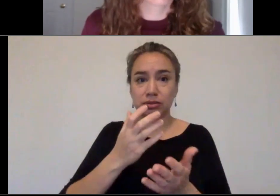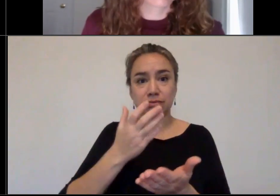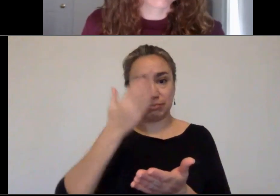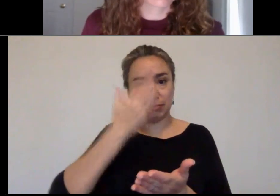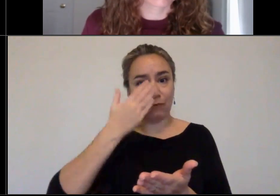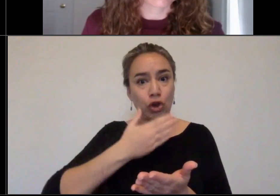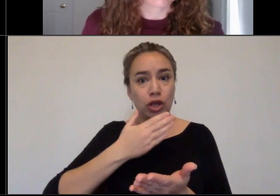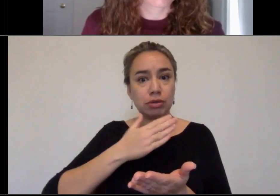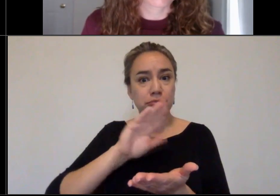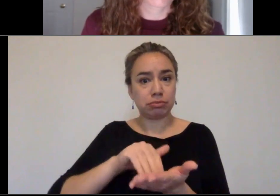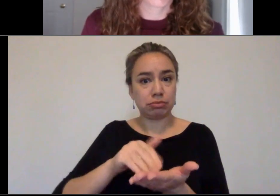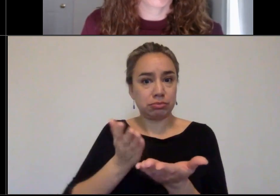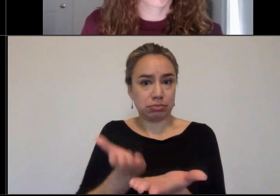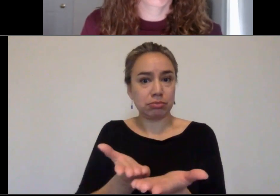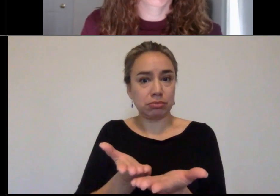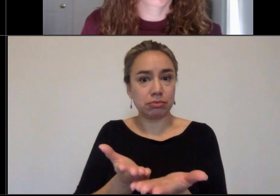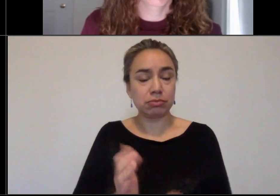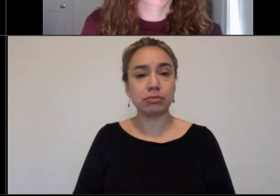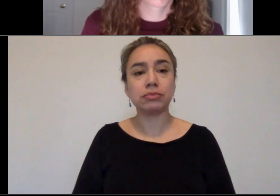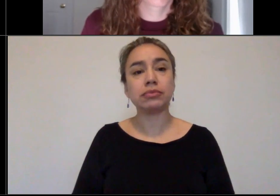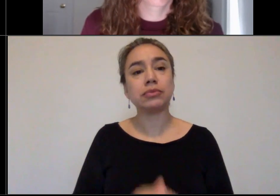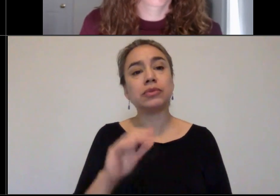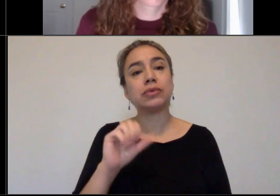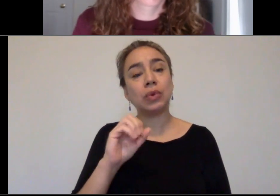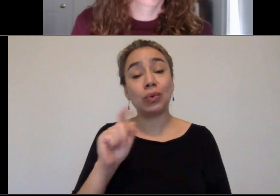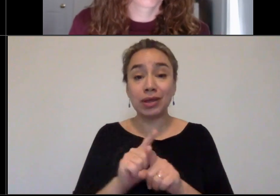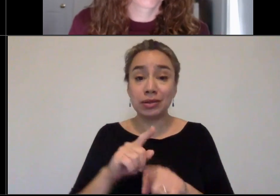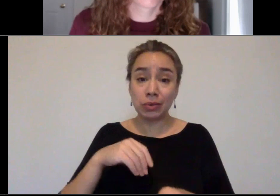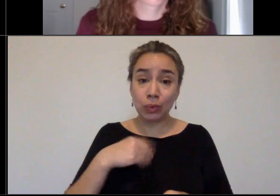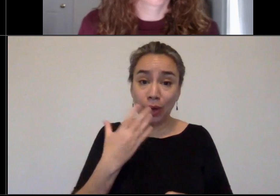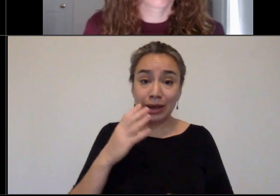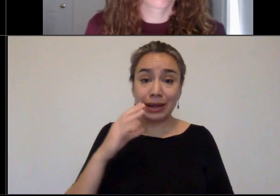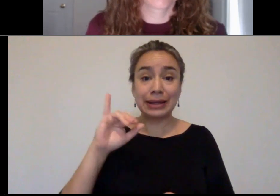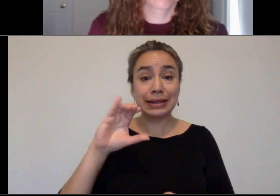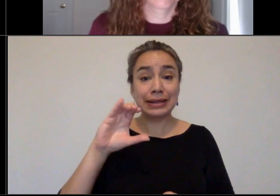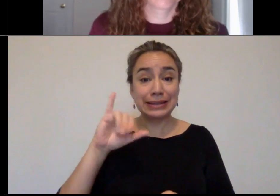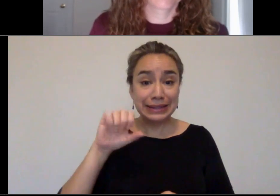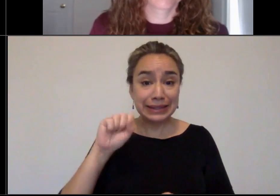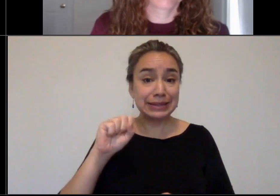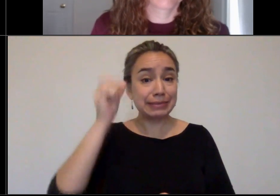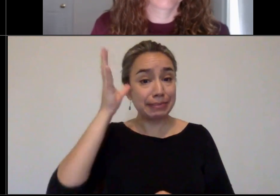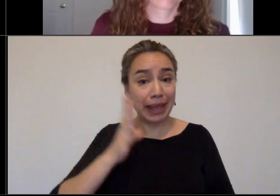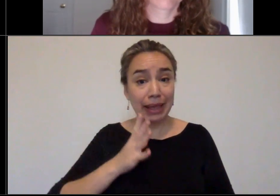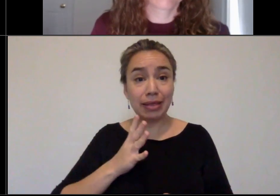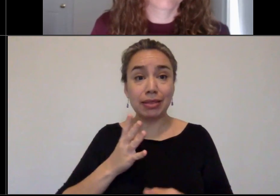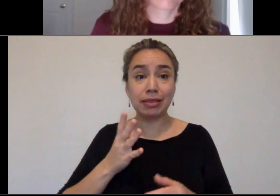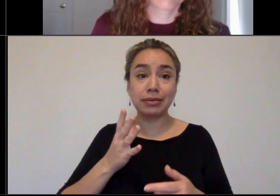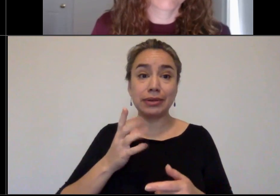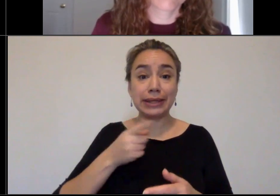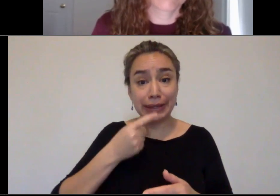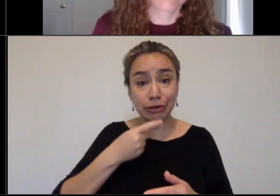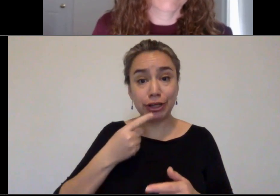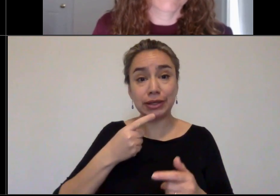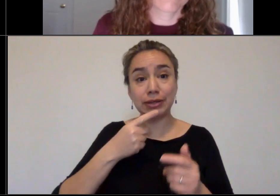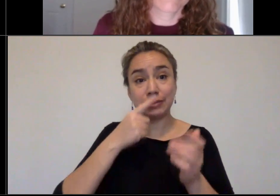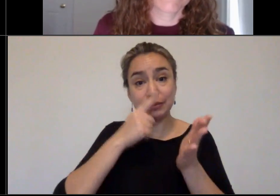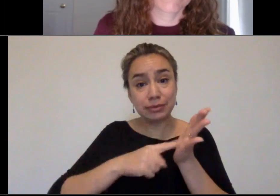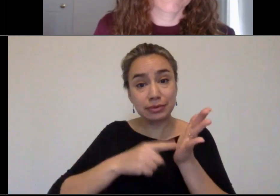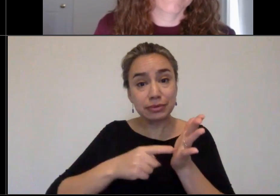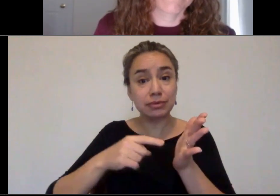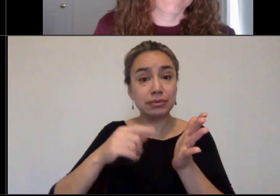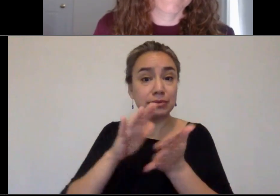And so, as you know, as a white cisgender male hearing scholar,